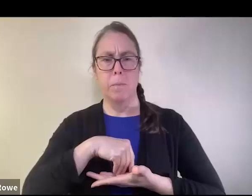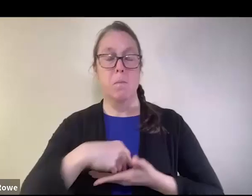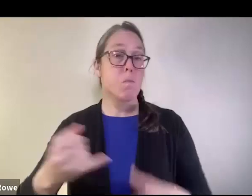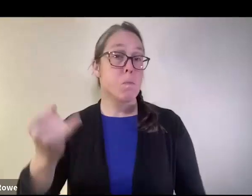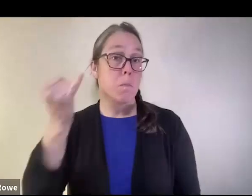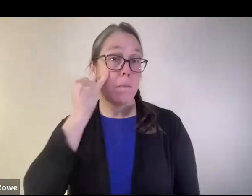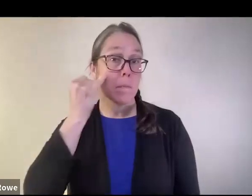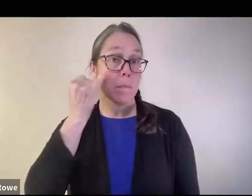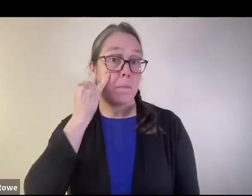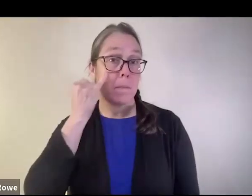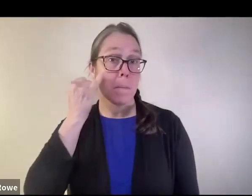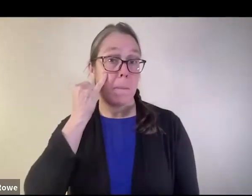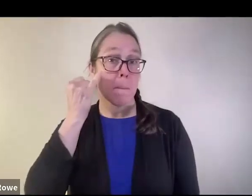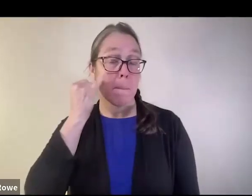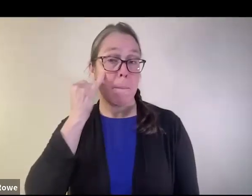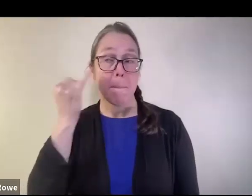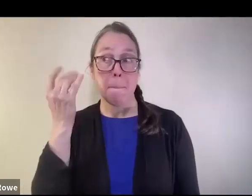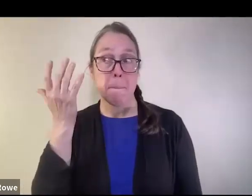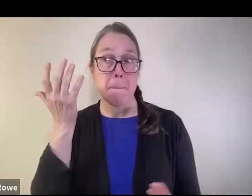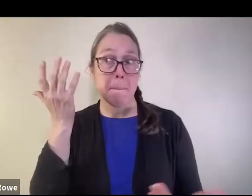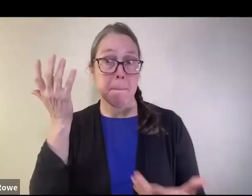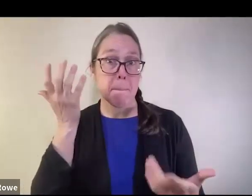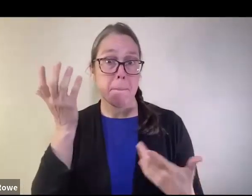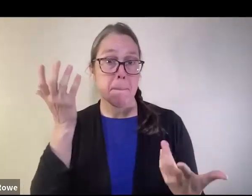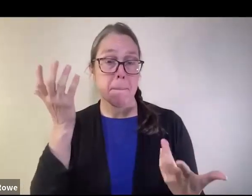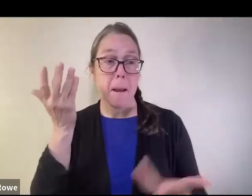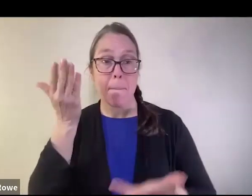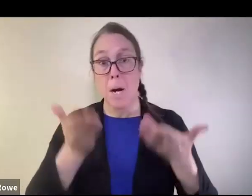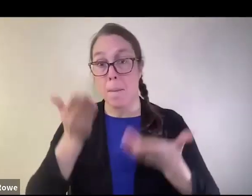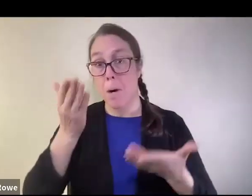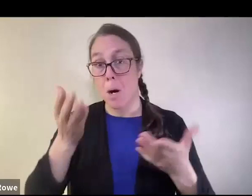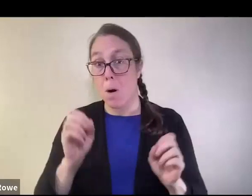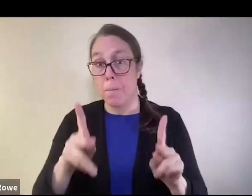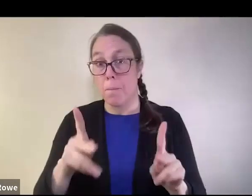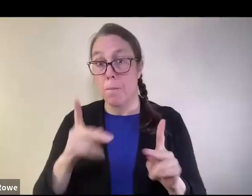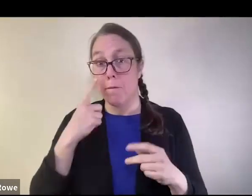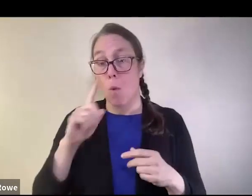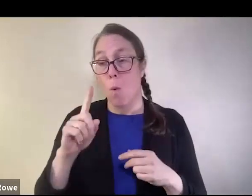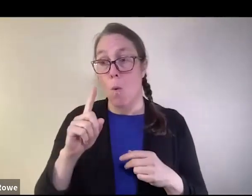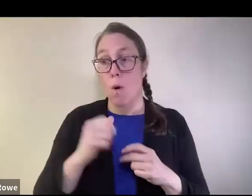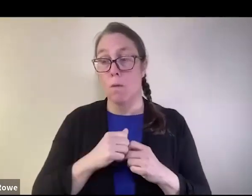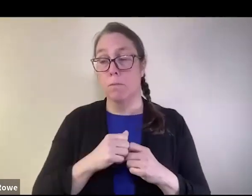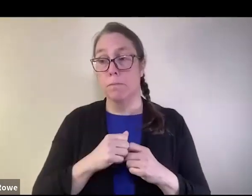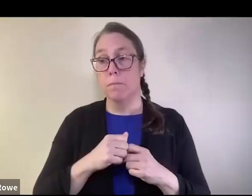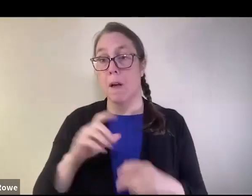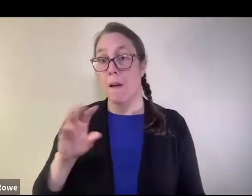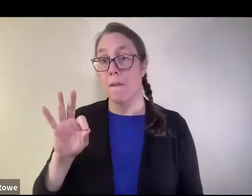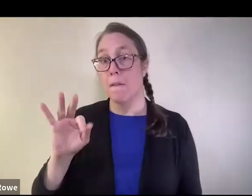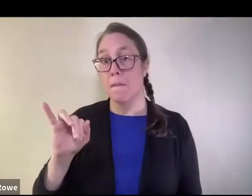there's some kind of, if there's an opportunity for a fidget